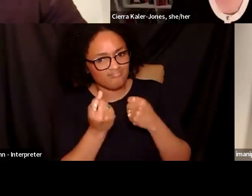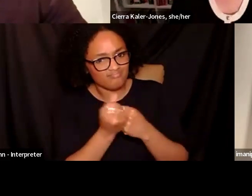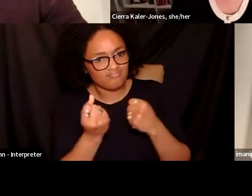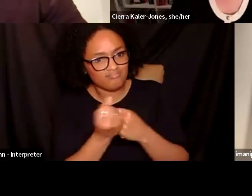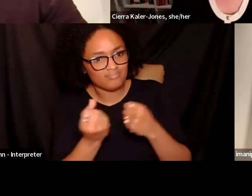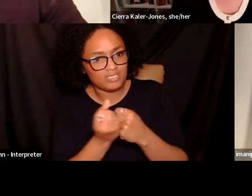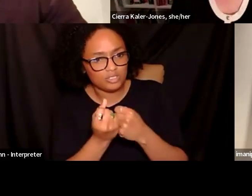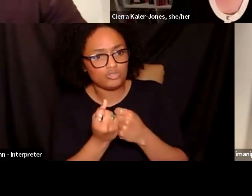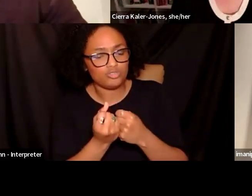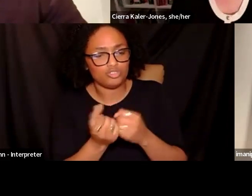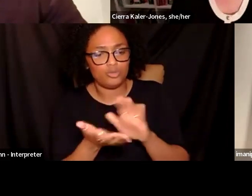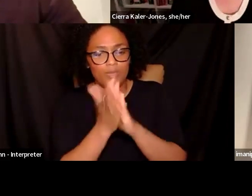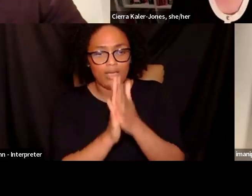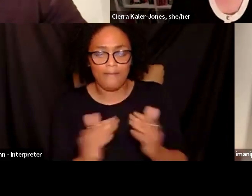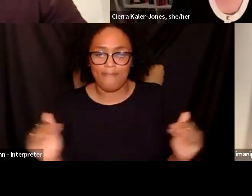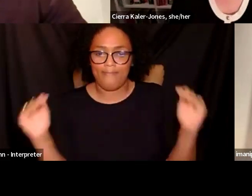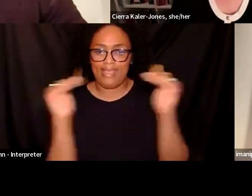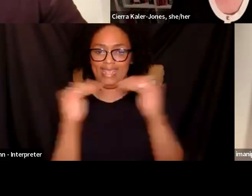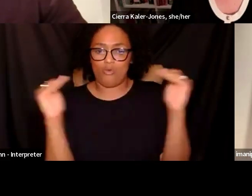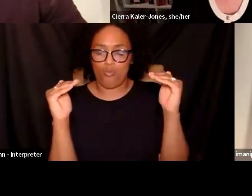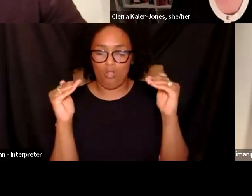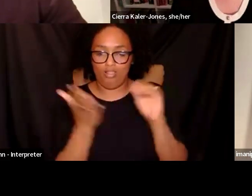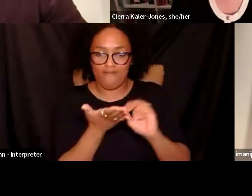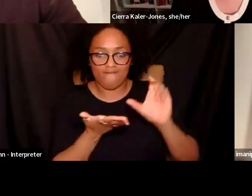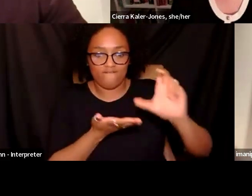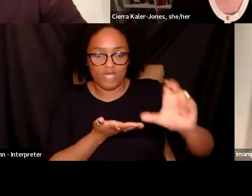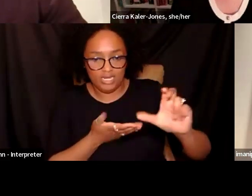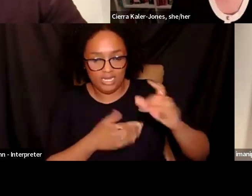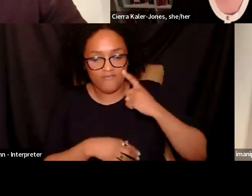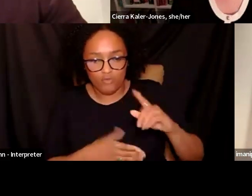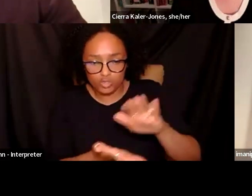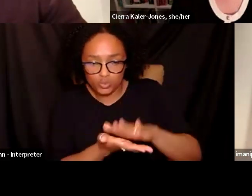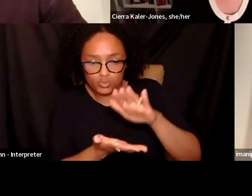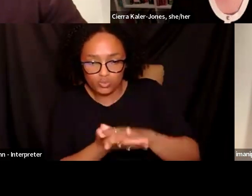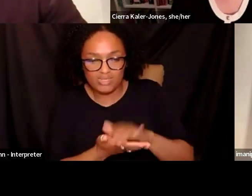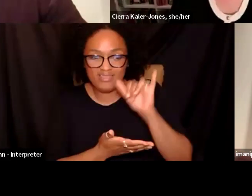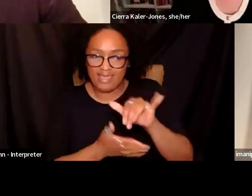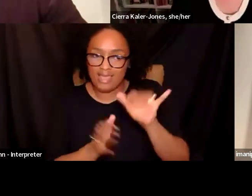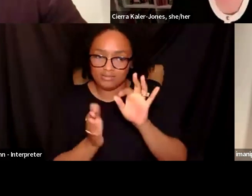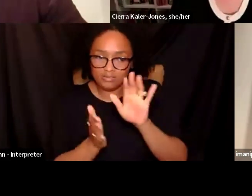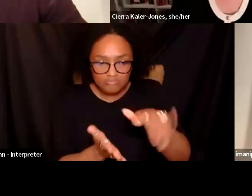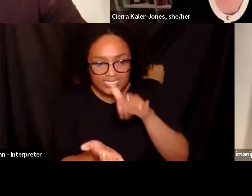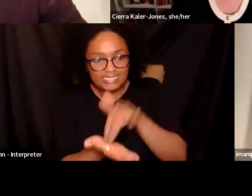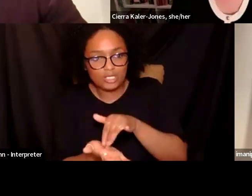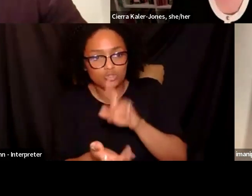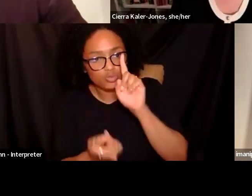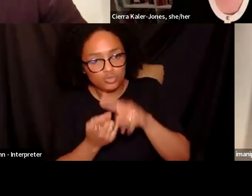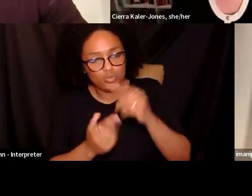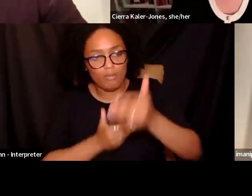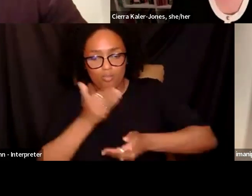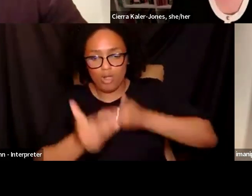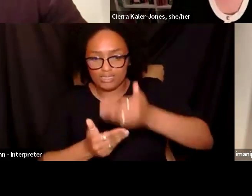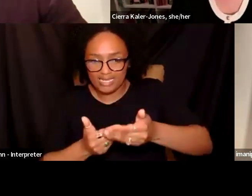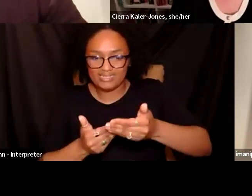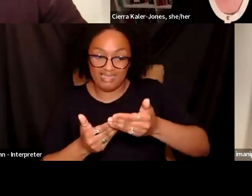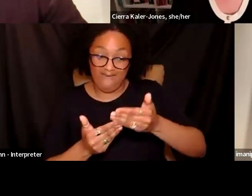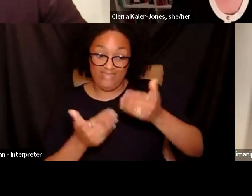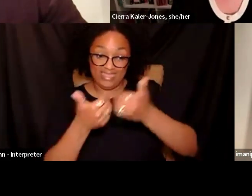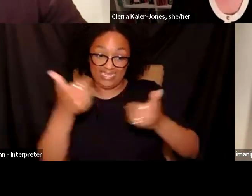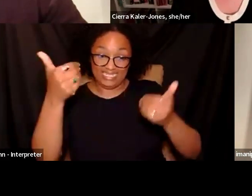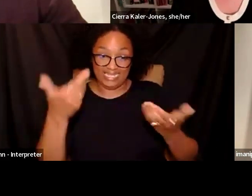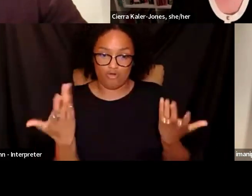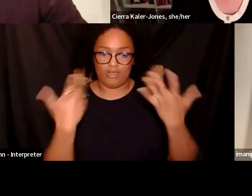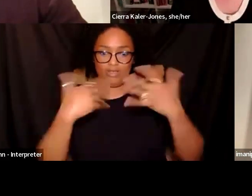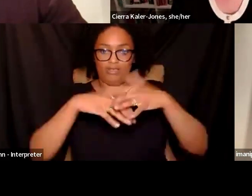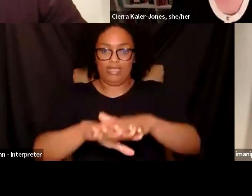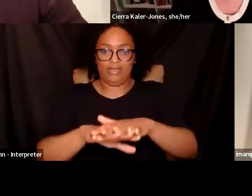that organization of educators then becomes central to the process of desegregating the cities in